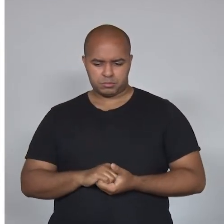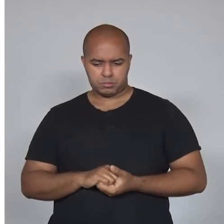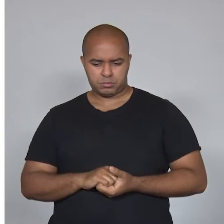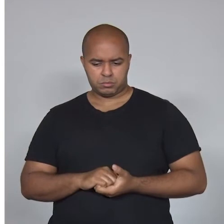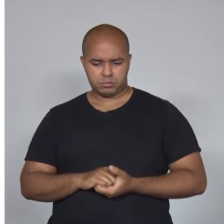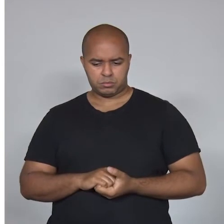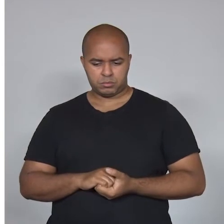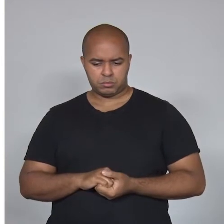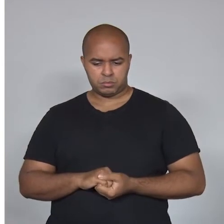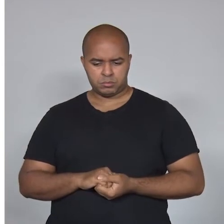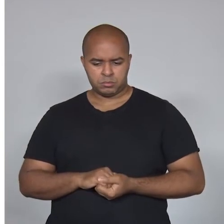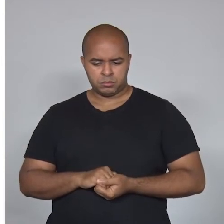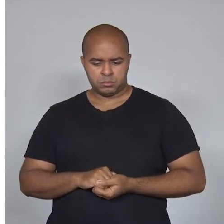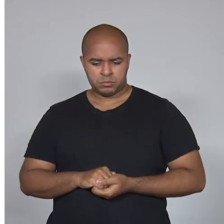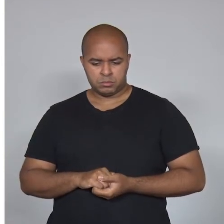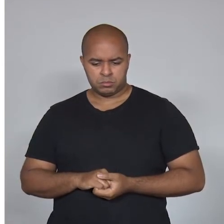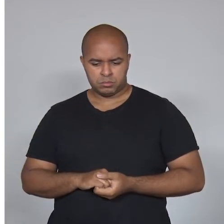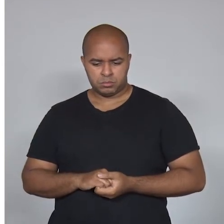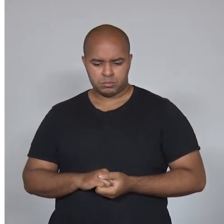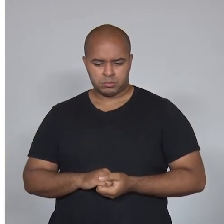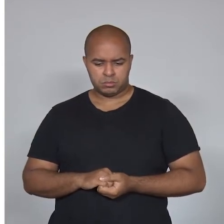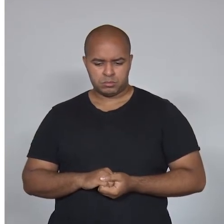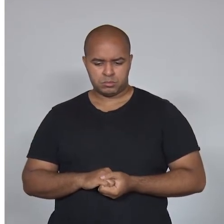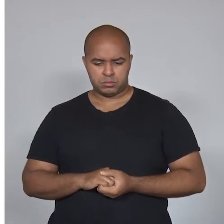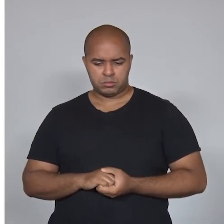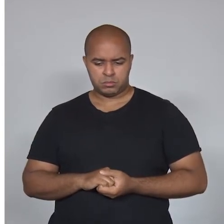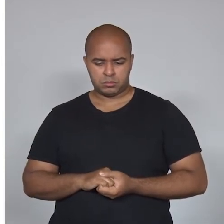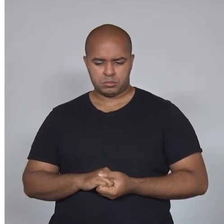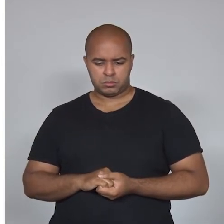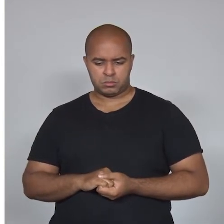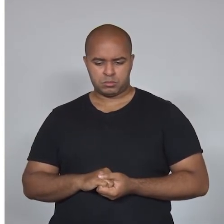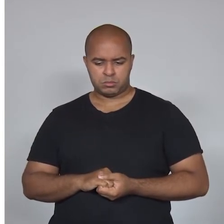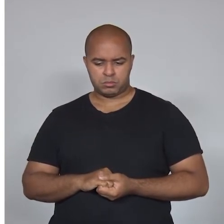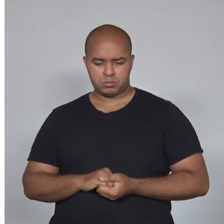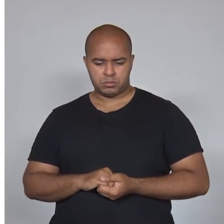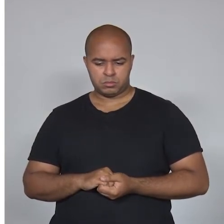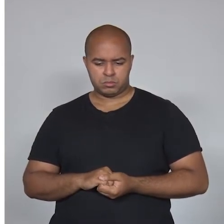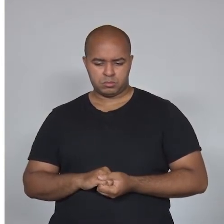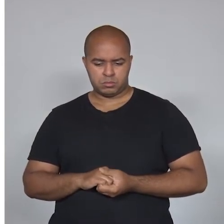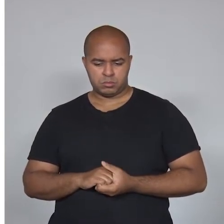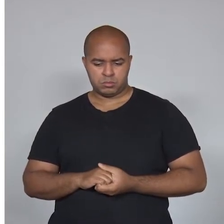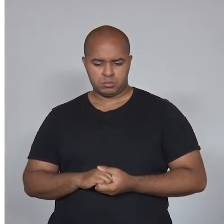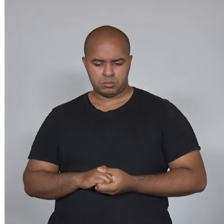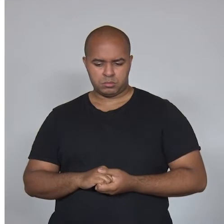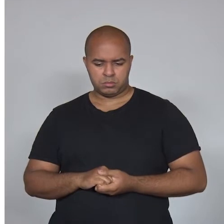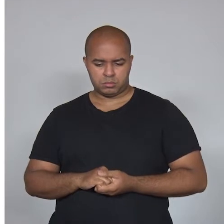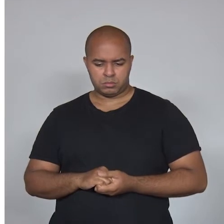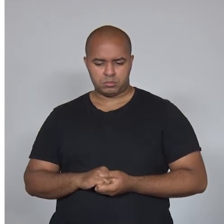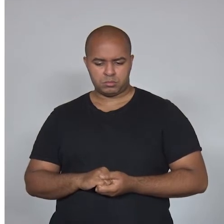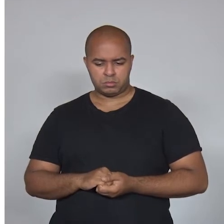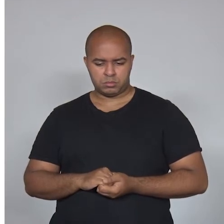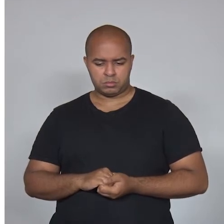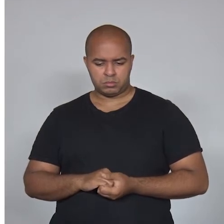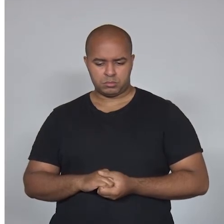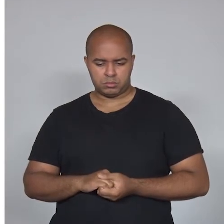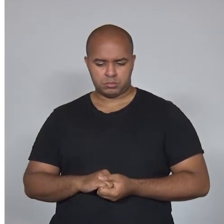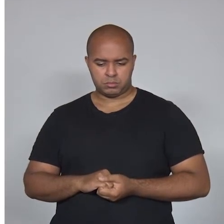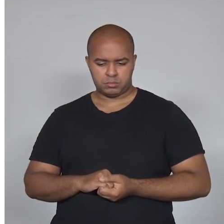globally, claiming an estimated 50 million lives, among them some